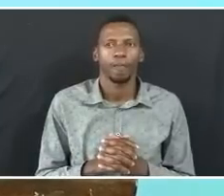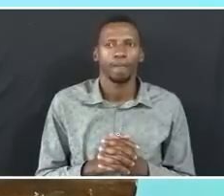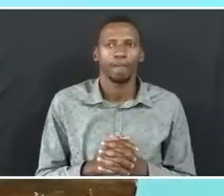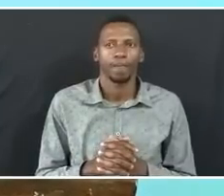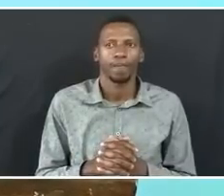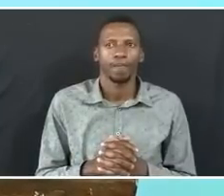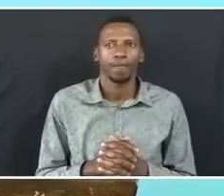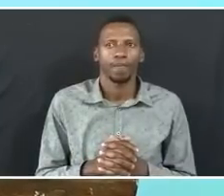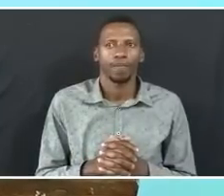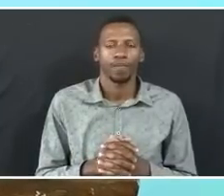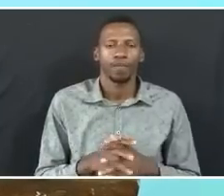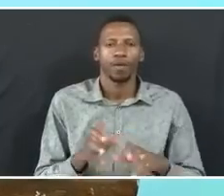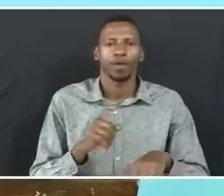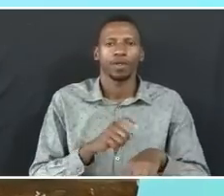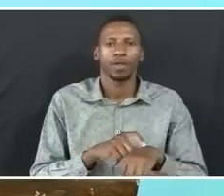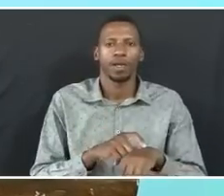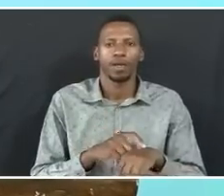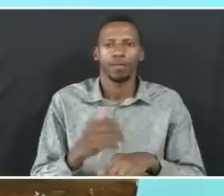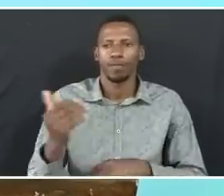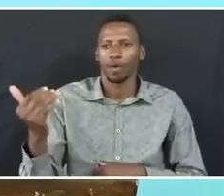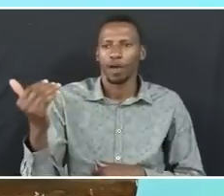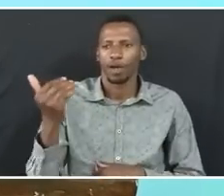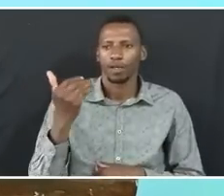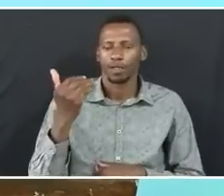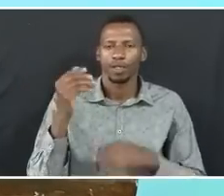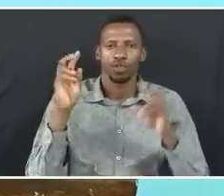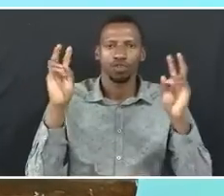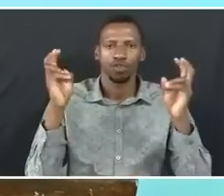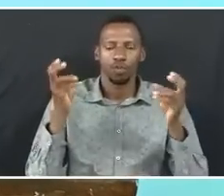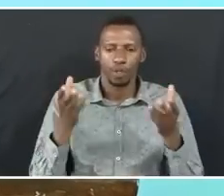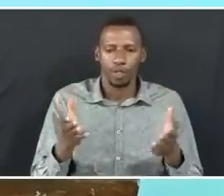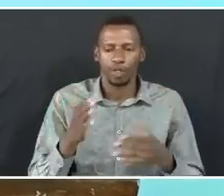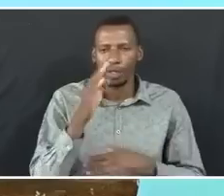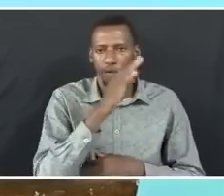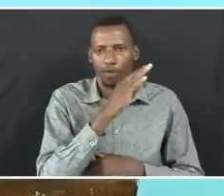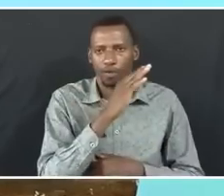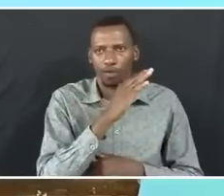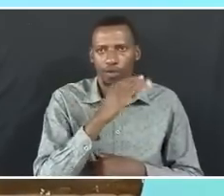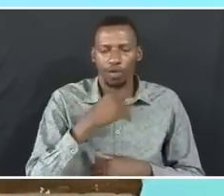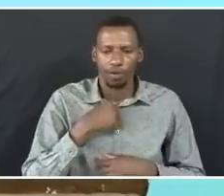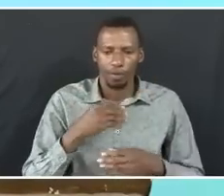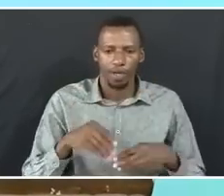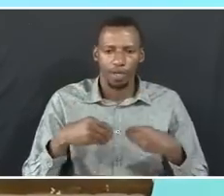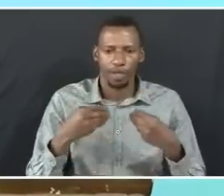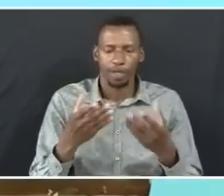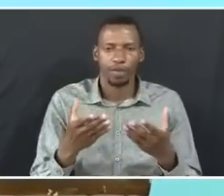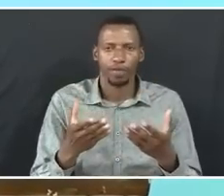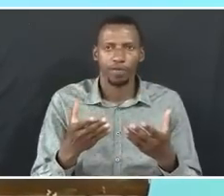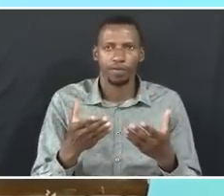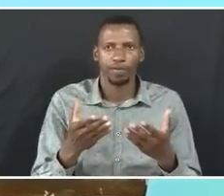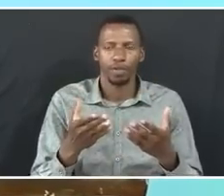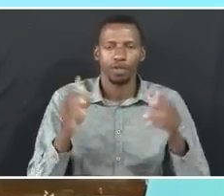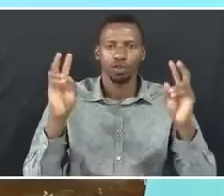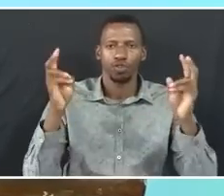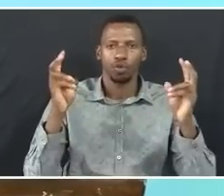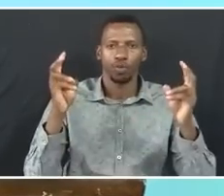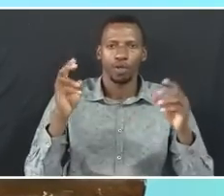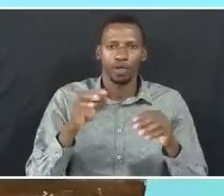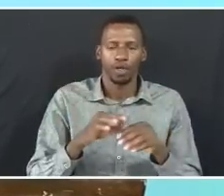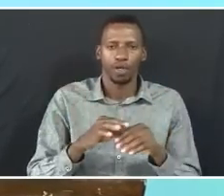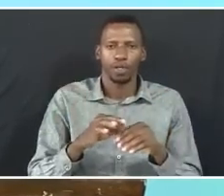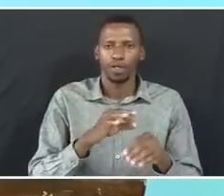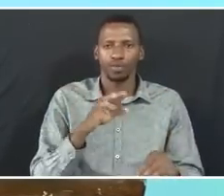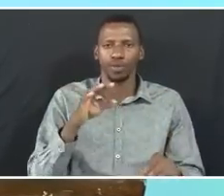When they asked me for a title for this afternoon, I supplied the title, "The Spirit of Lameck Will Consume